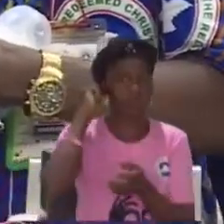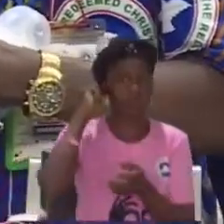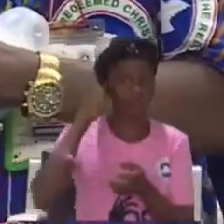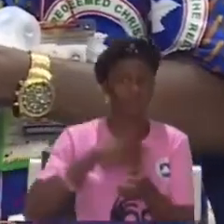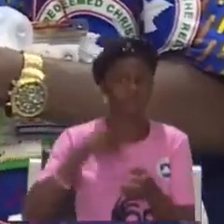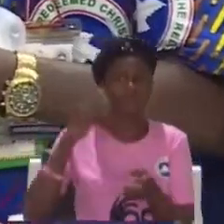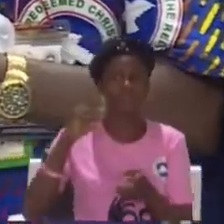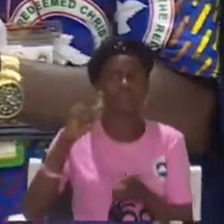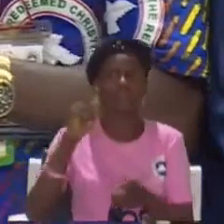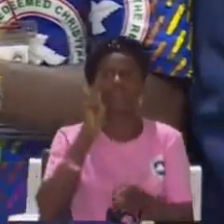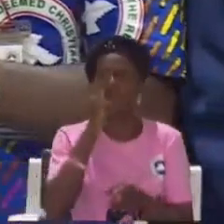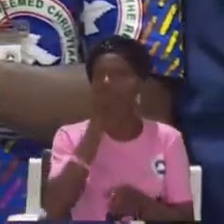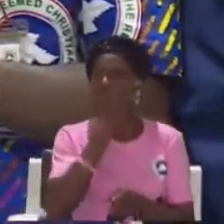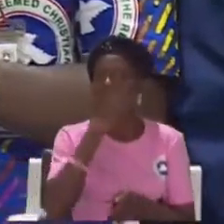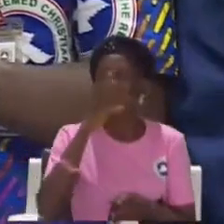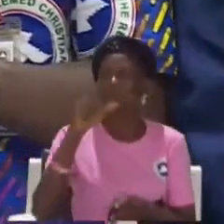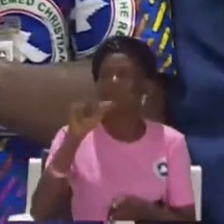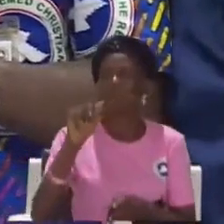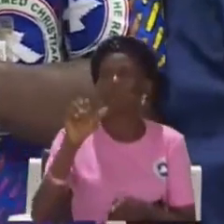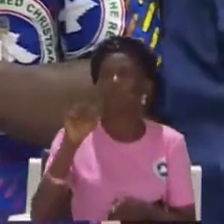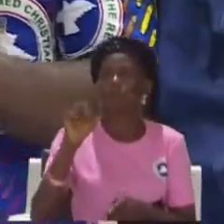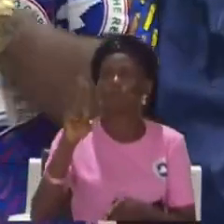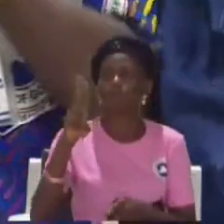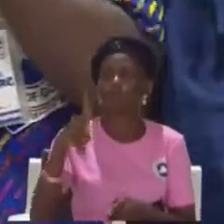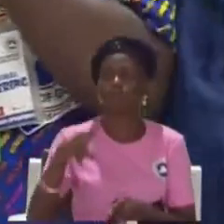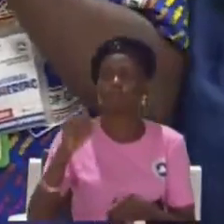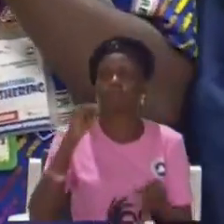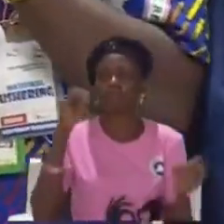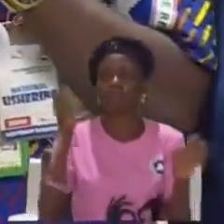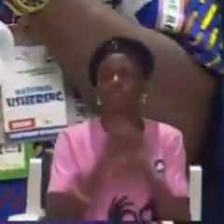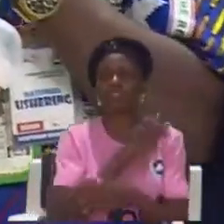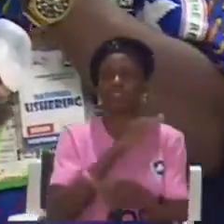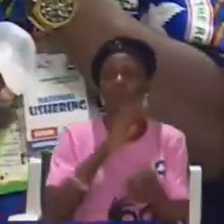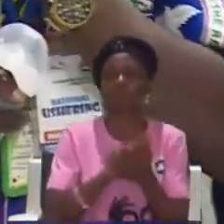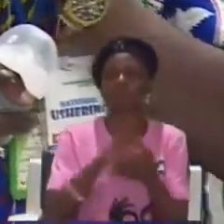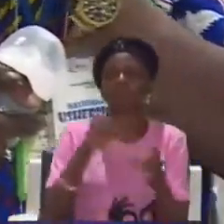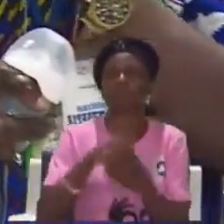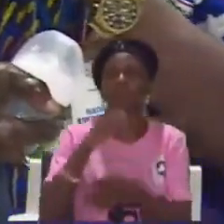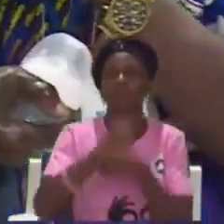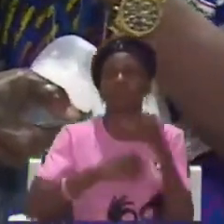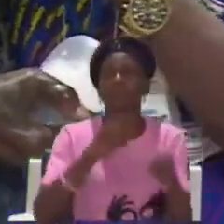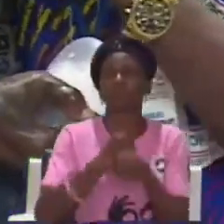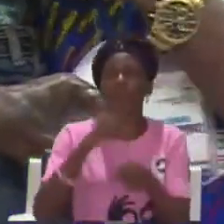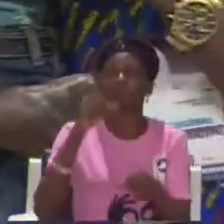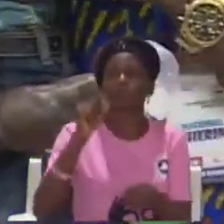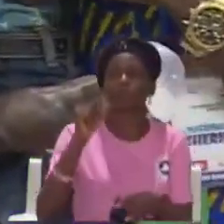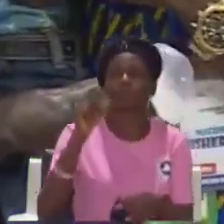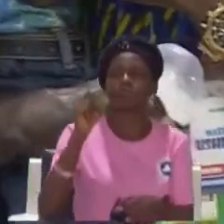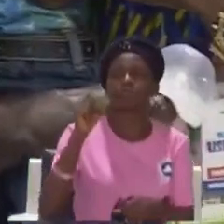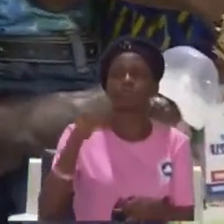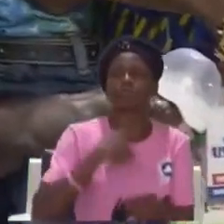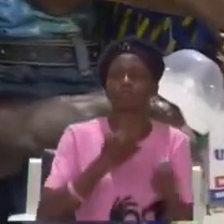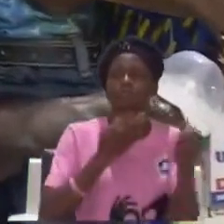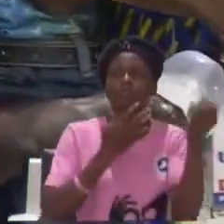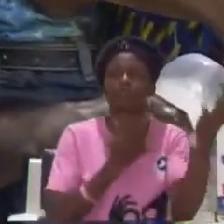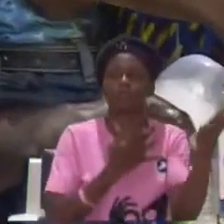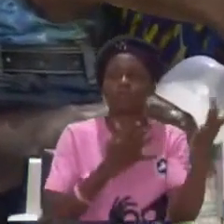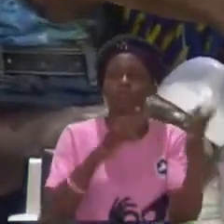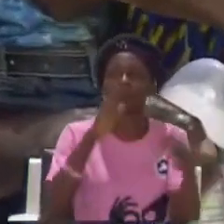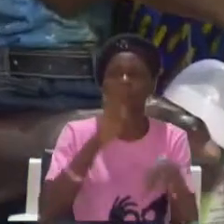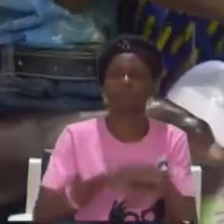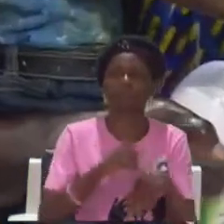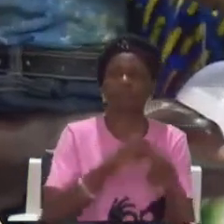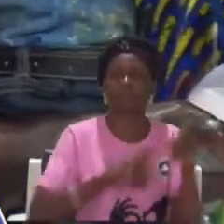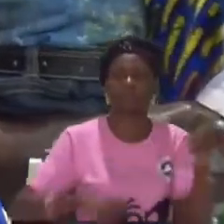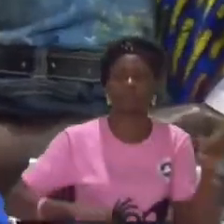Koinde Olashupo. We got married in year 2011, and we have been waiting upon the Lord.